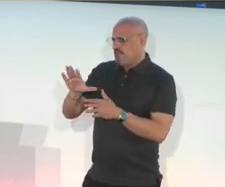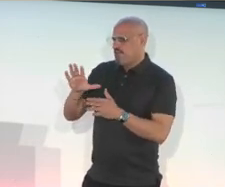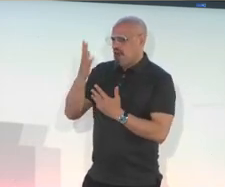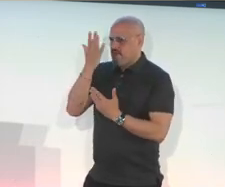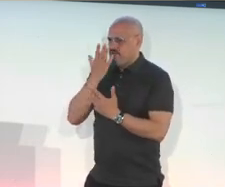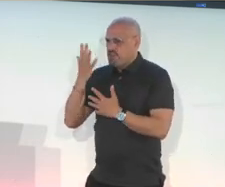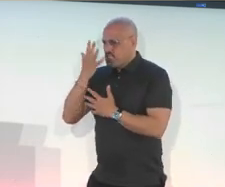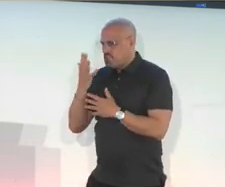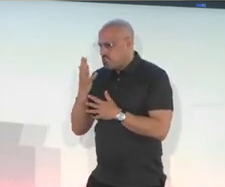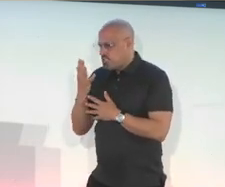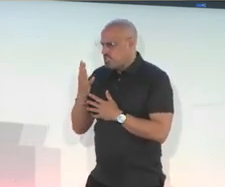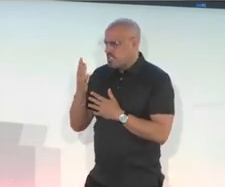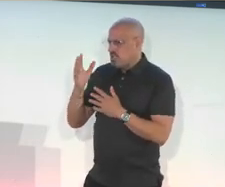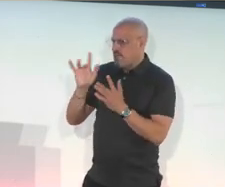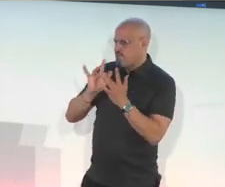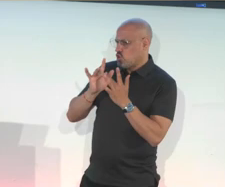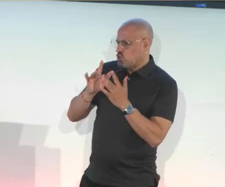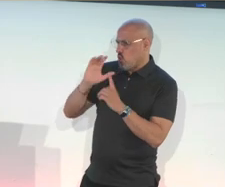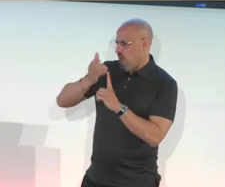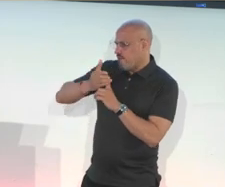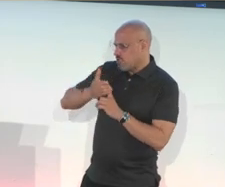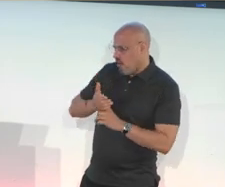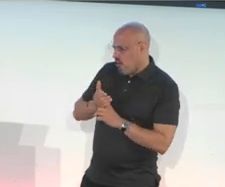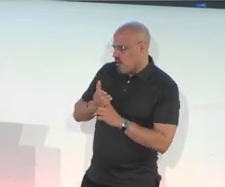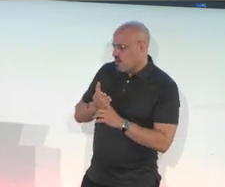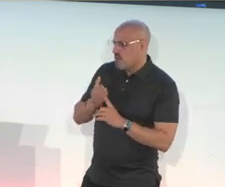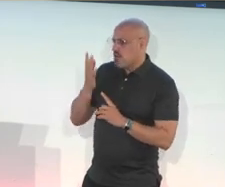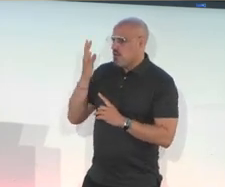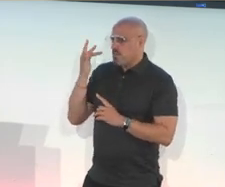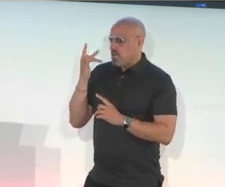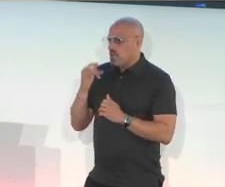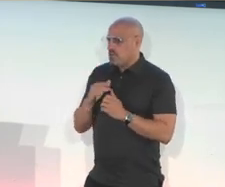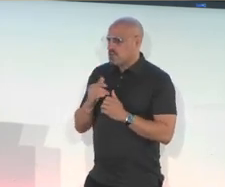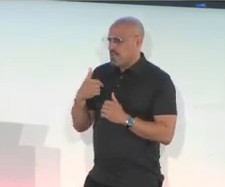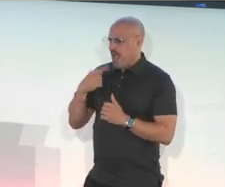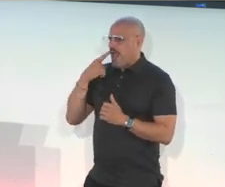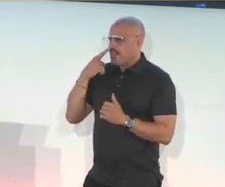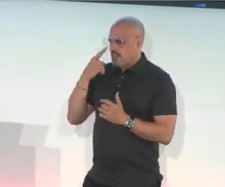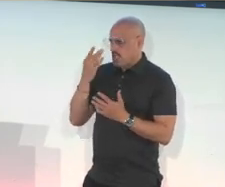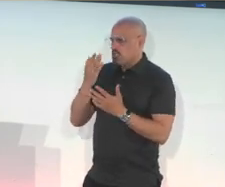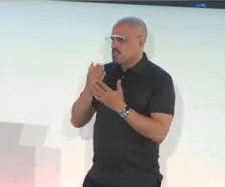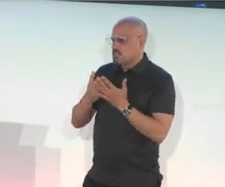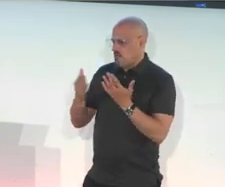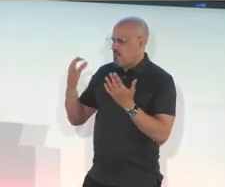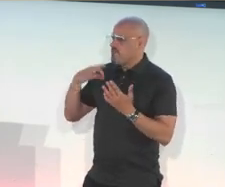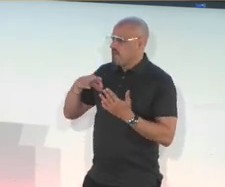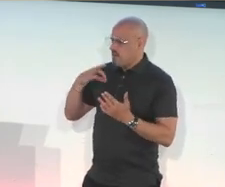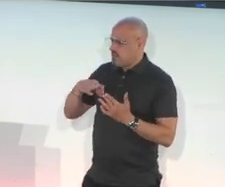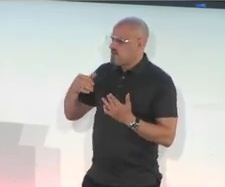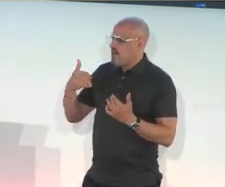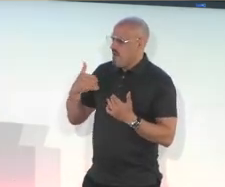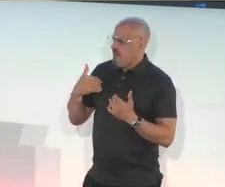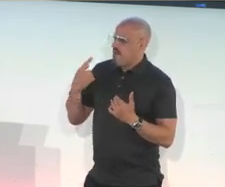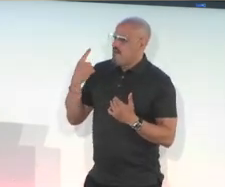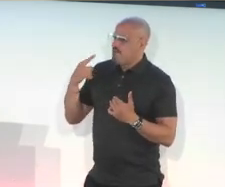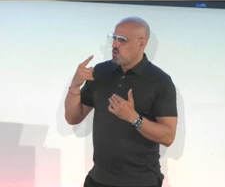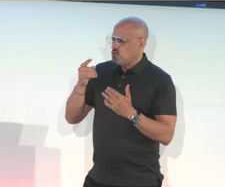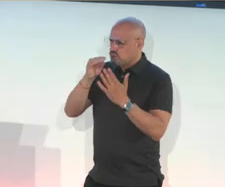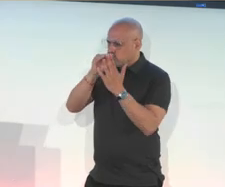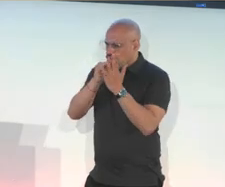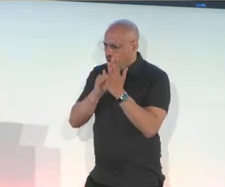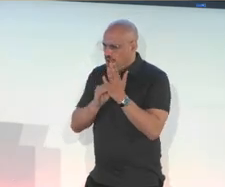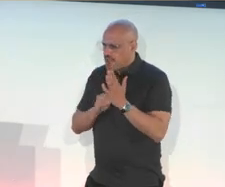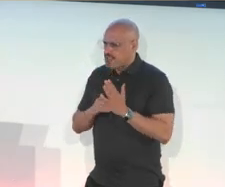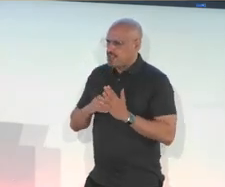front-facing virtual avatar, because I think there are some great advantages to tracking a